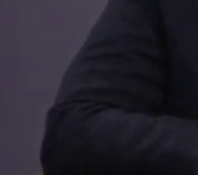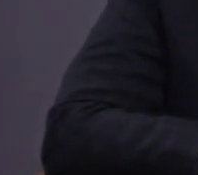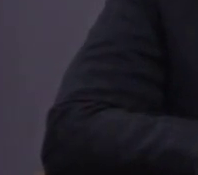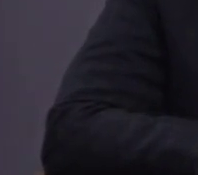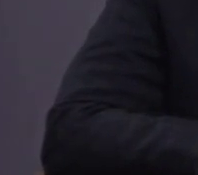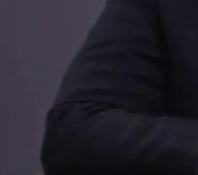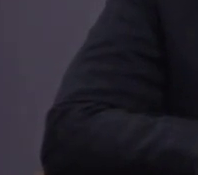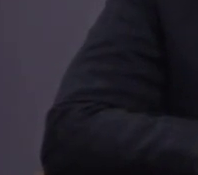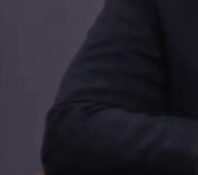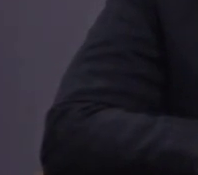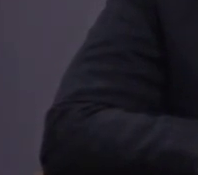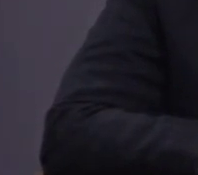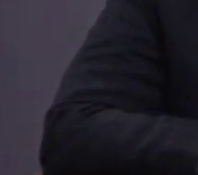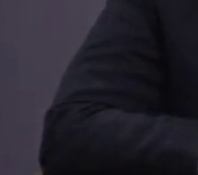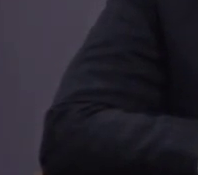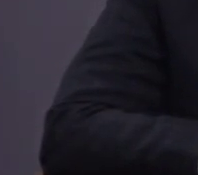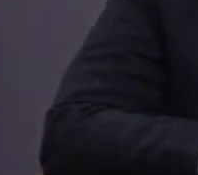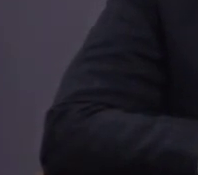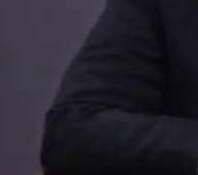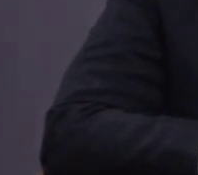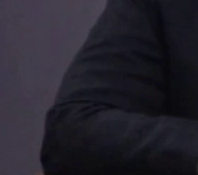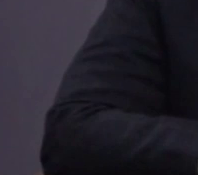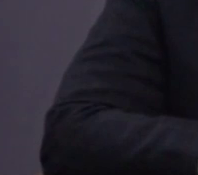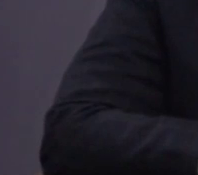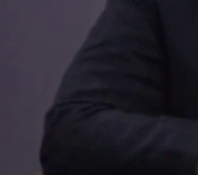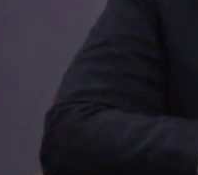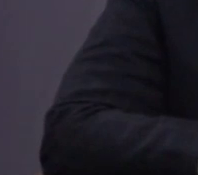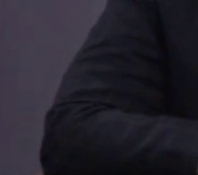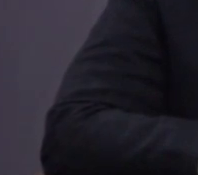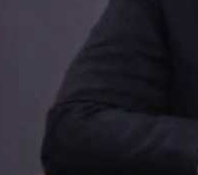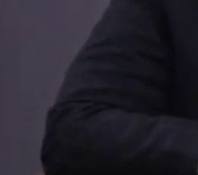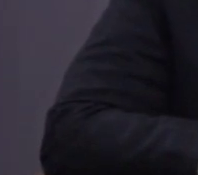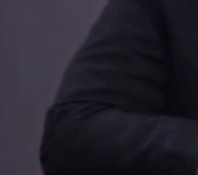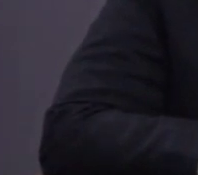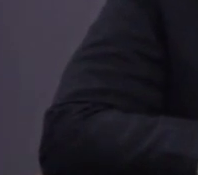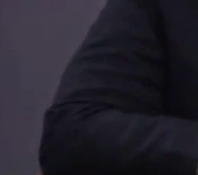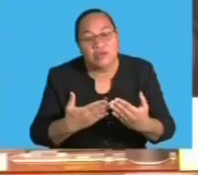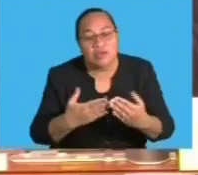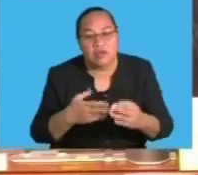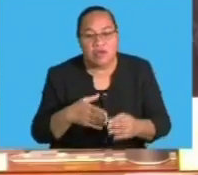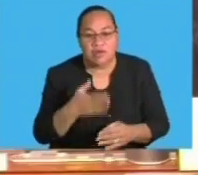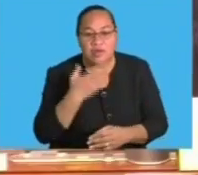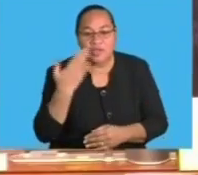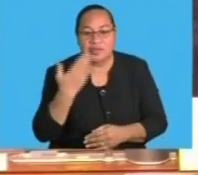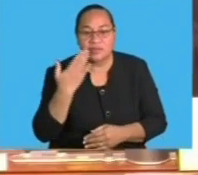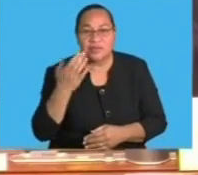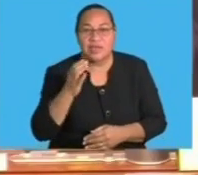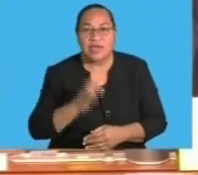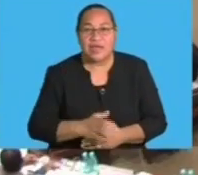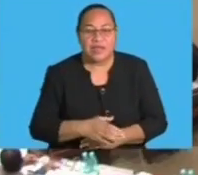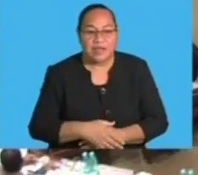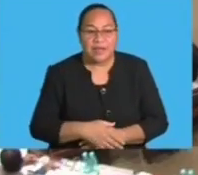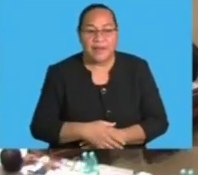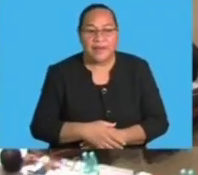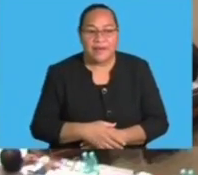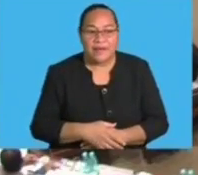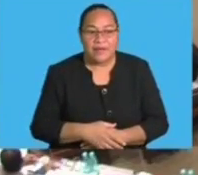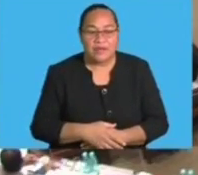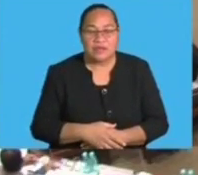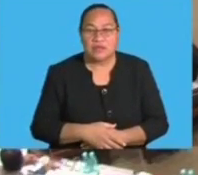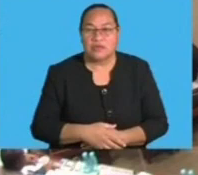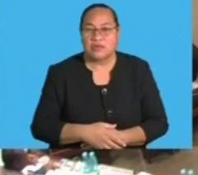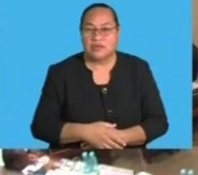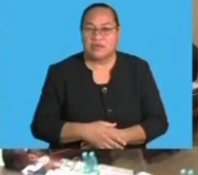a public life into the spotlight of parliamentary debate. This should be off limits. He says the claims of Tikunduandua